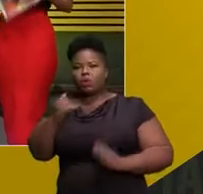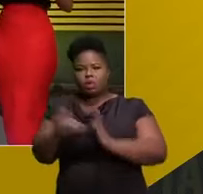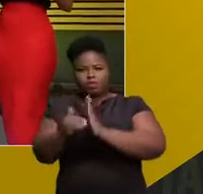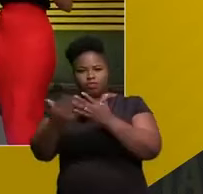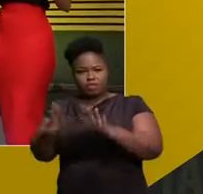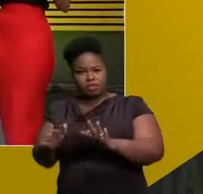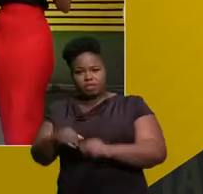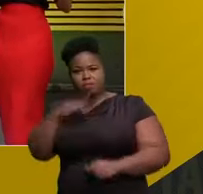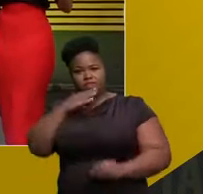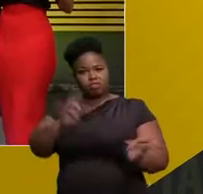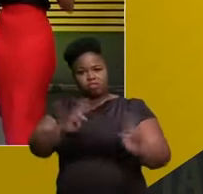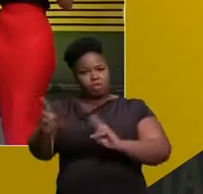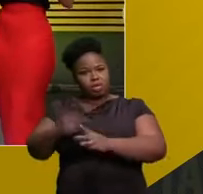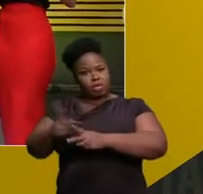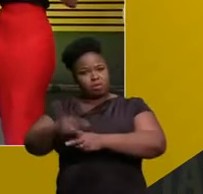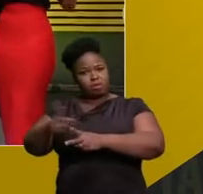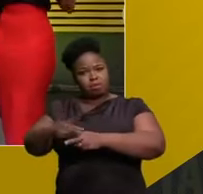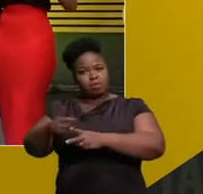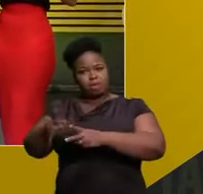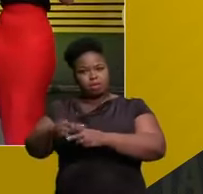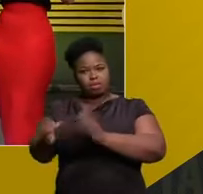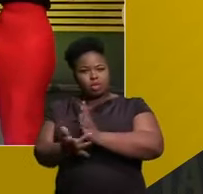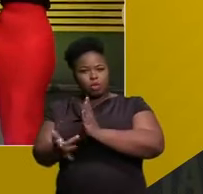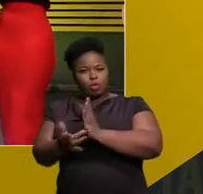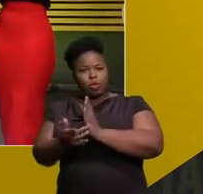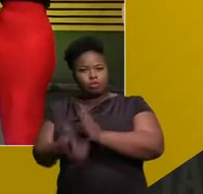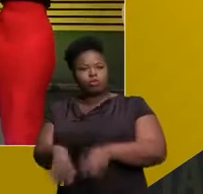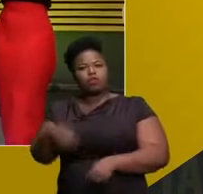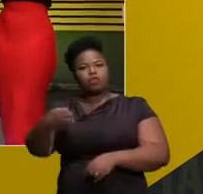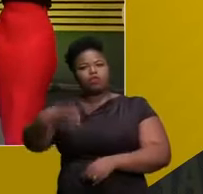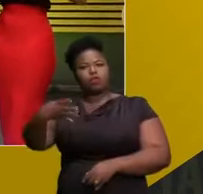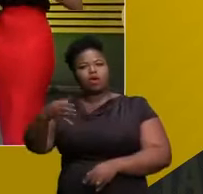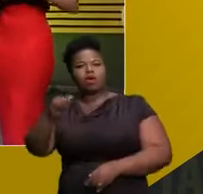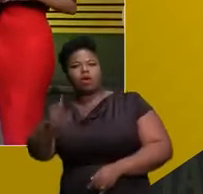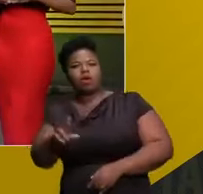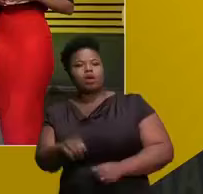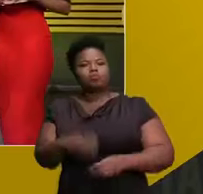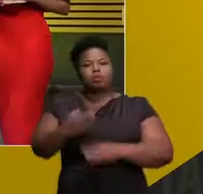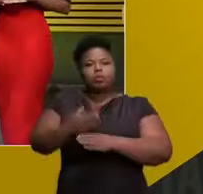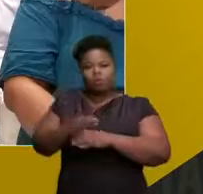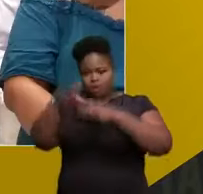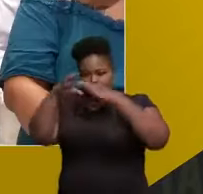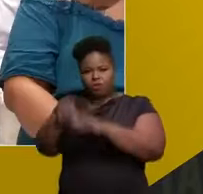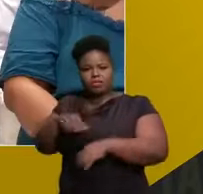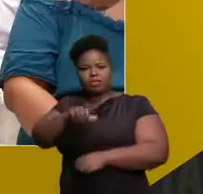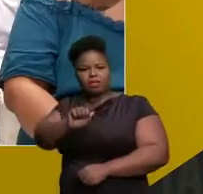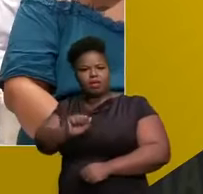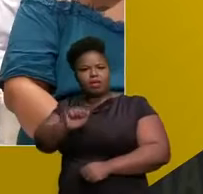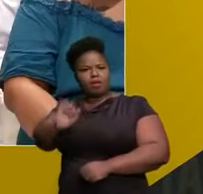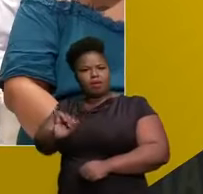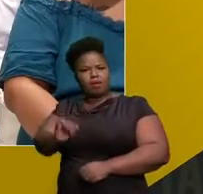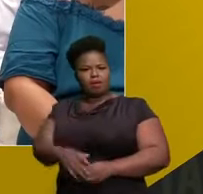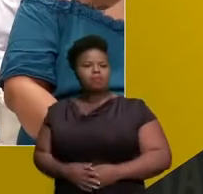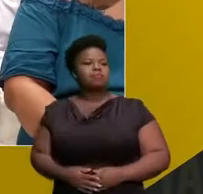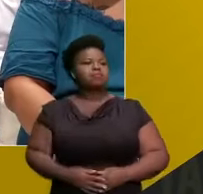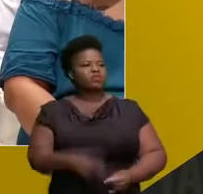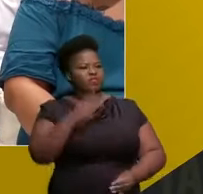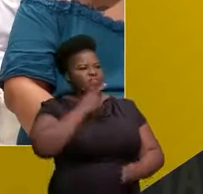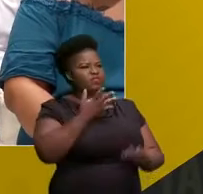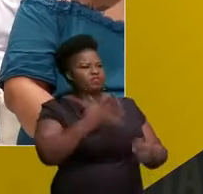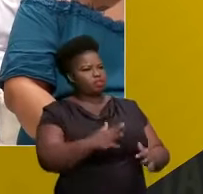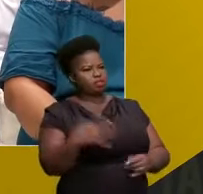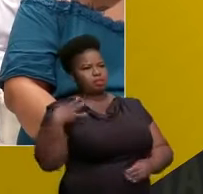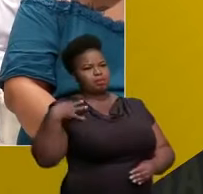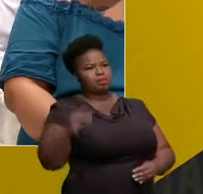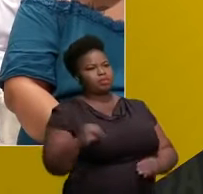for a life of AI, a life within AI, and a life of working with AI? Well, Sisibonile, the Minister